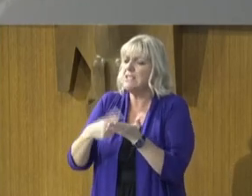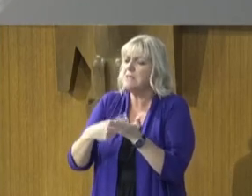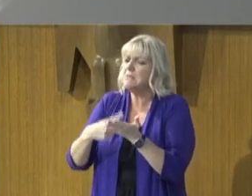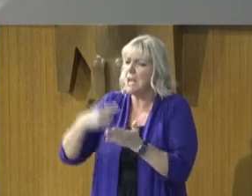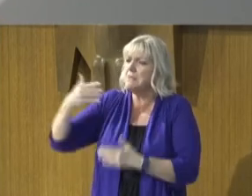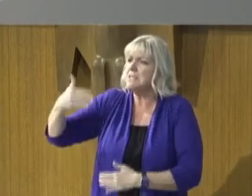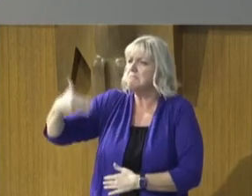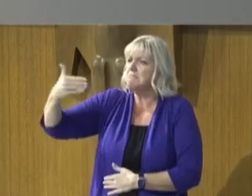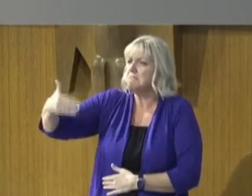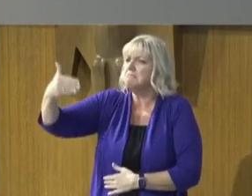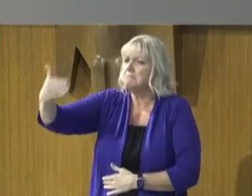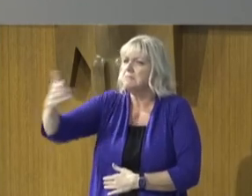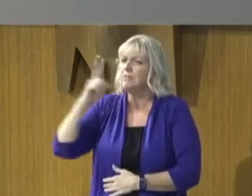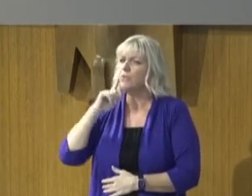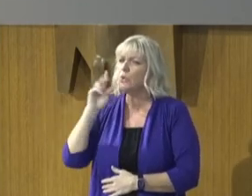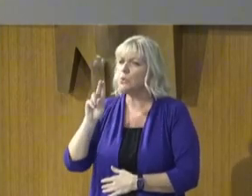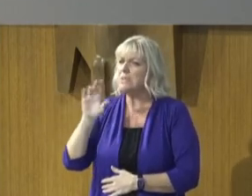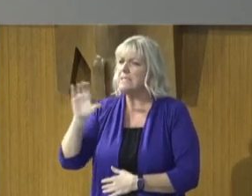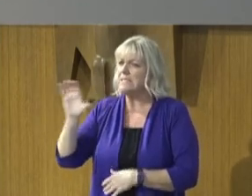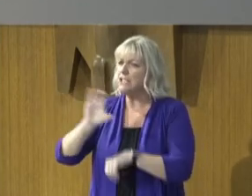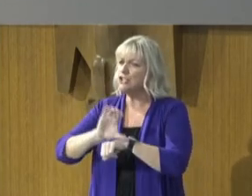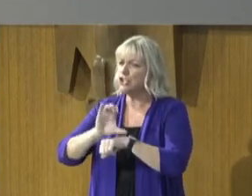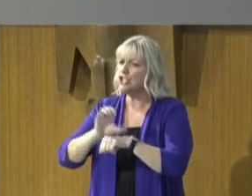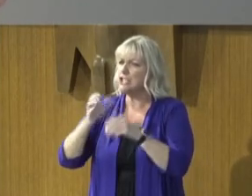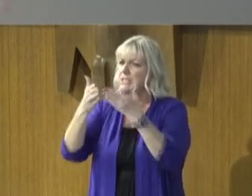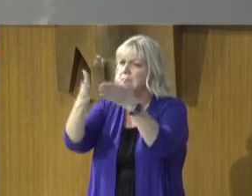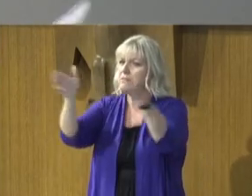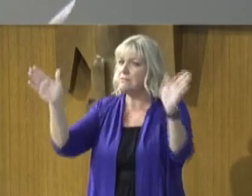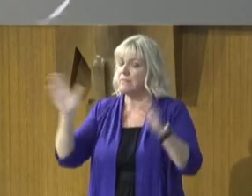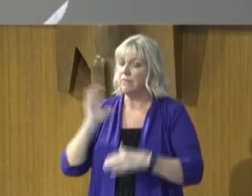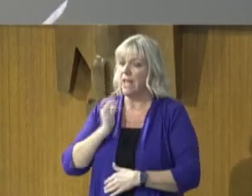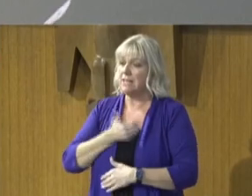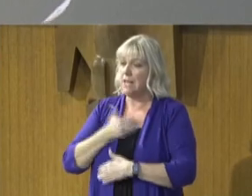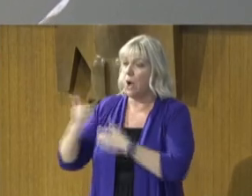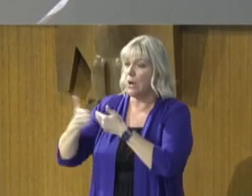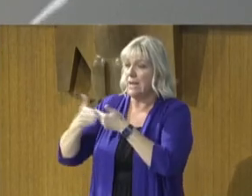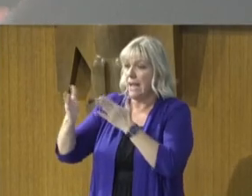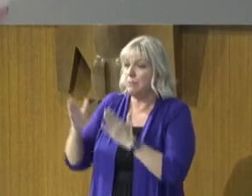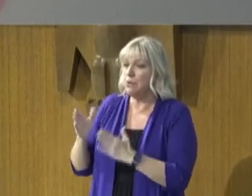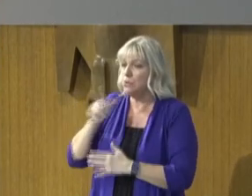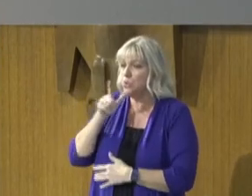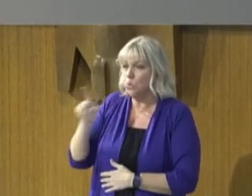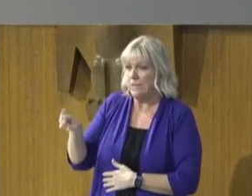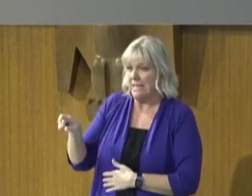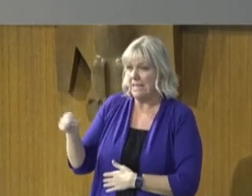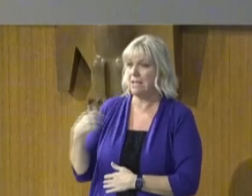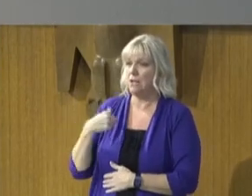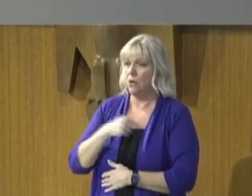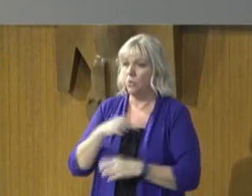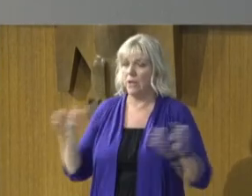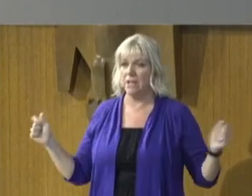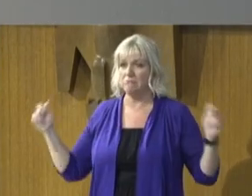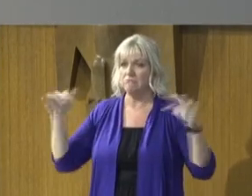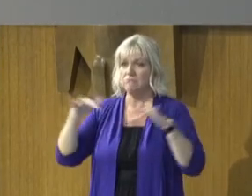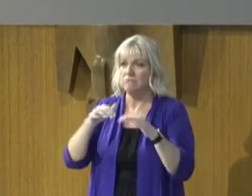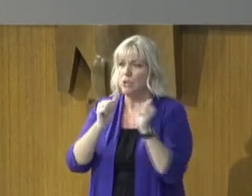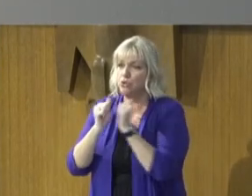our denomination. This is our neighbors in need offering, and this is when we all come together and offer